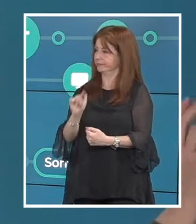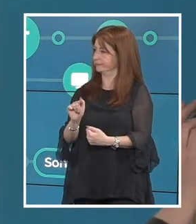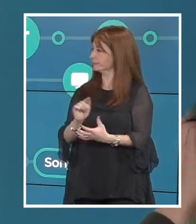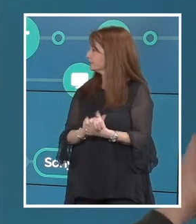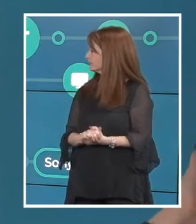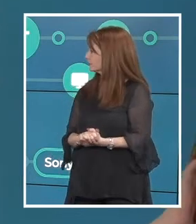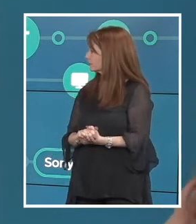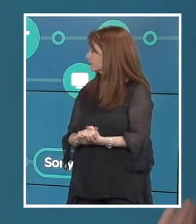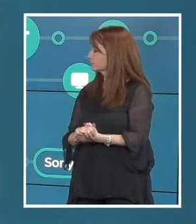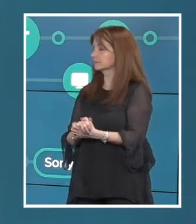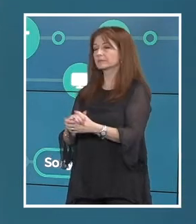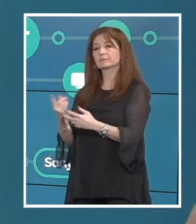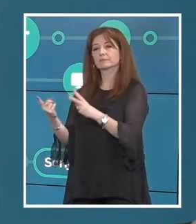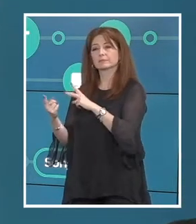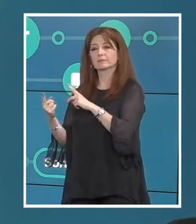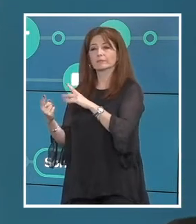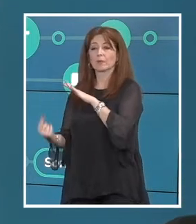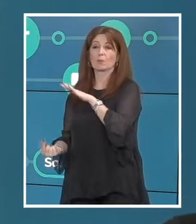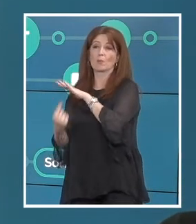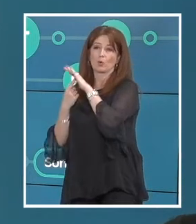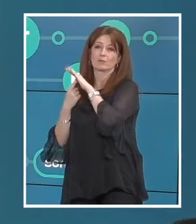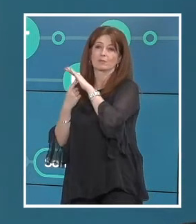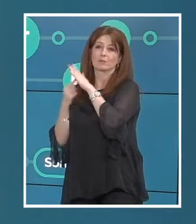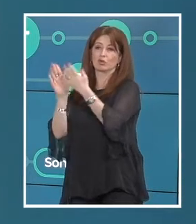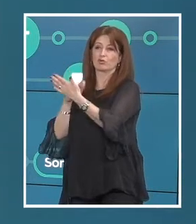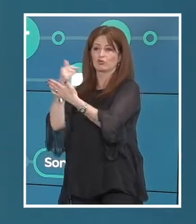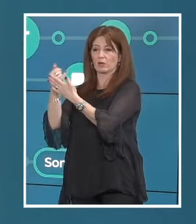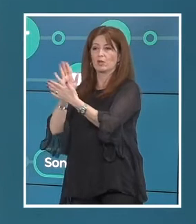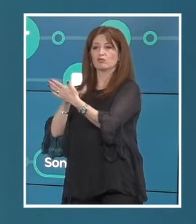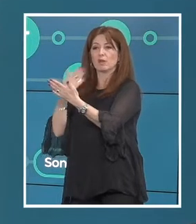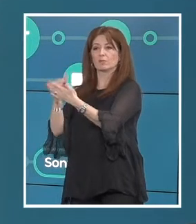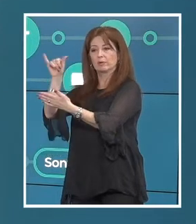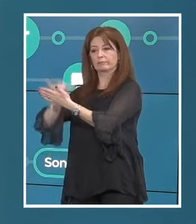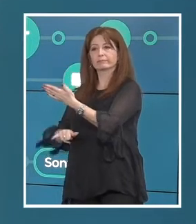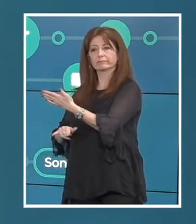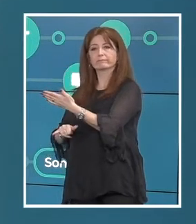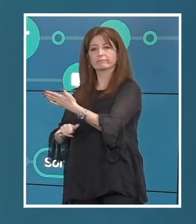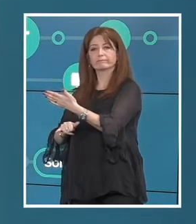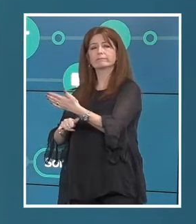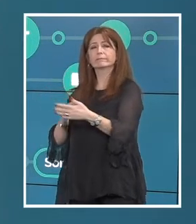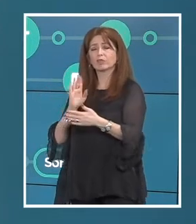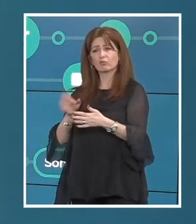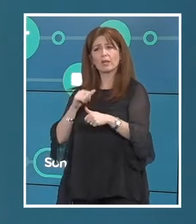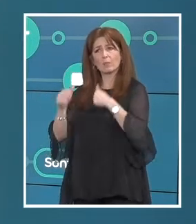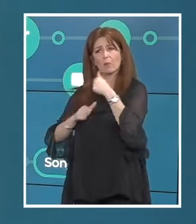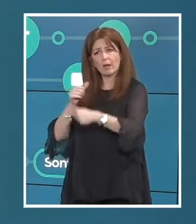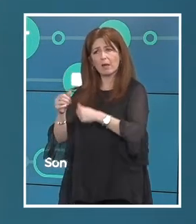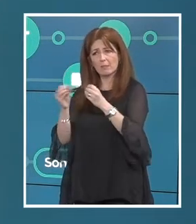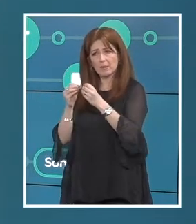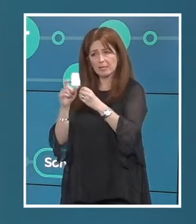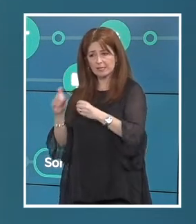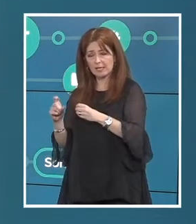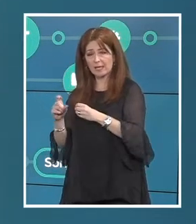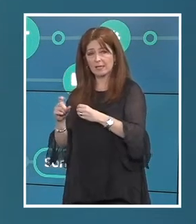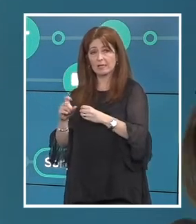then another important thing is transcripts. And these are quite popular at the BBC for